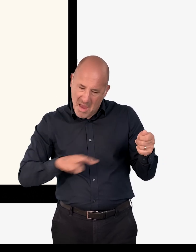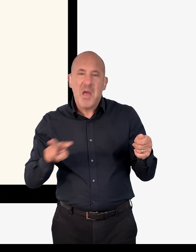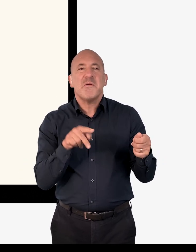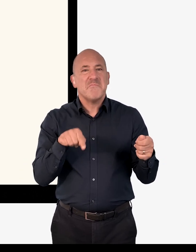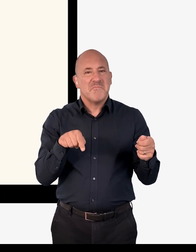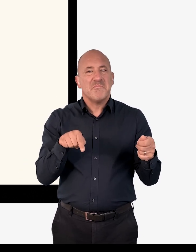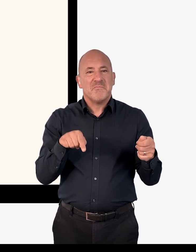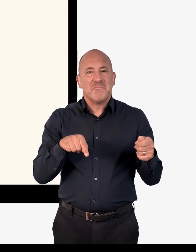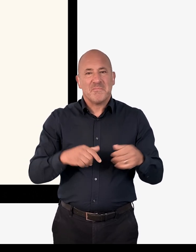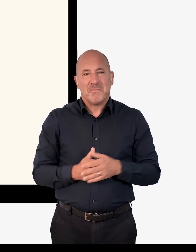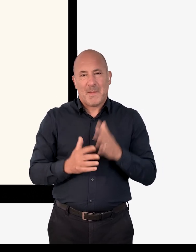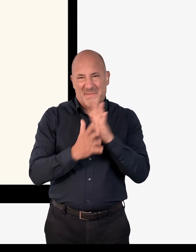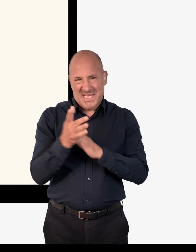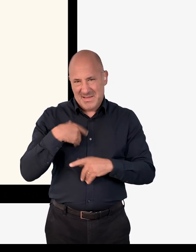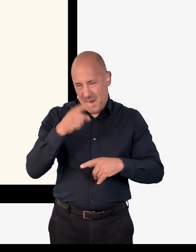that space.